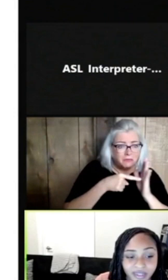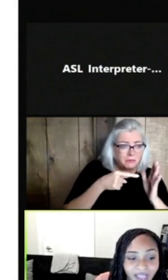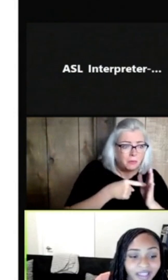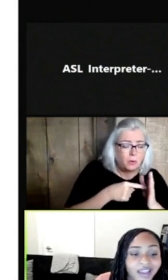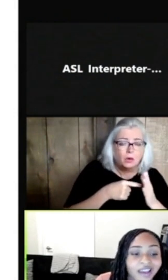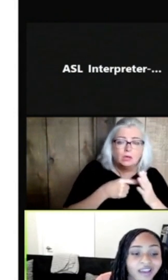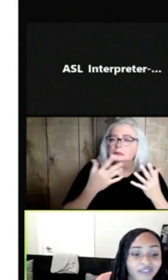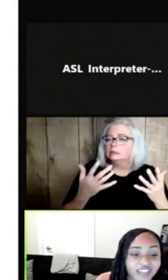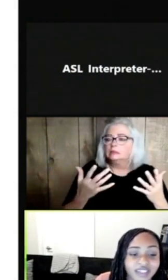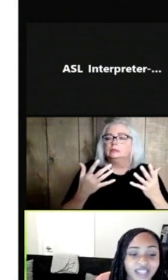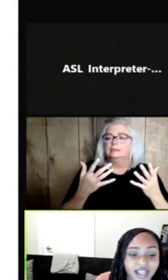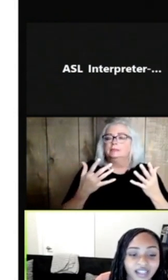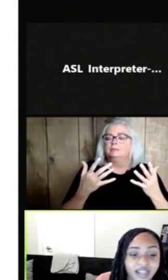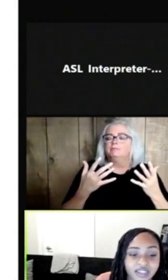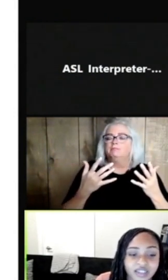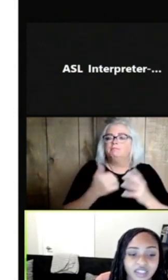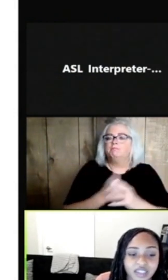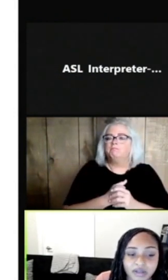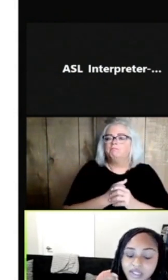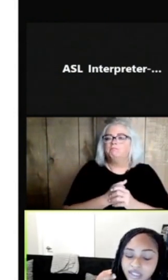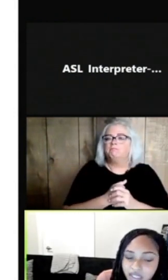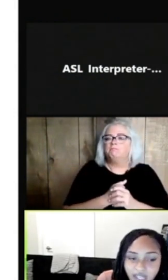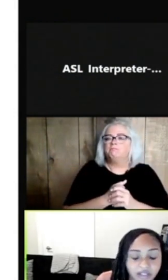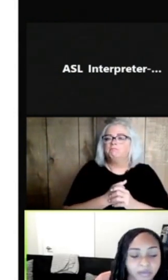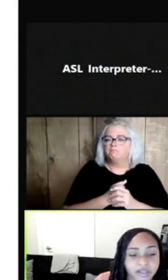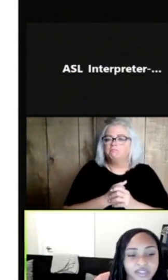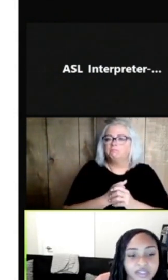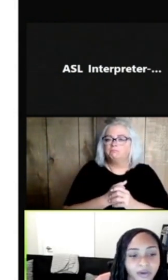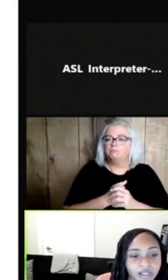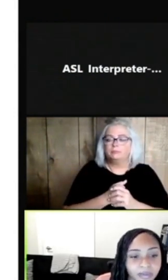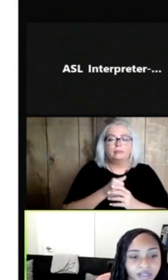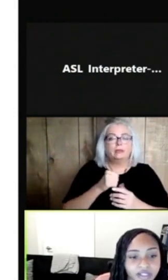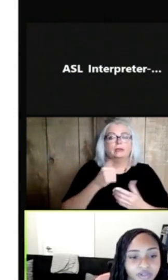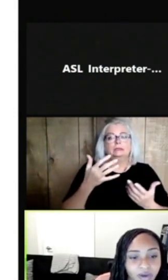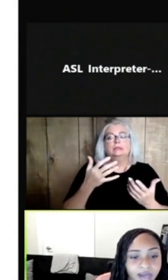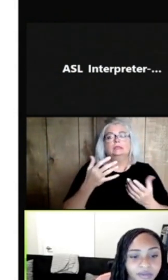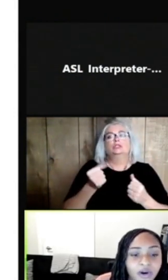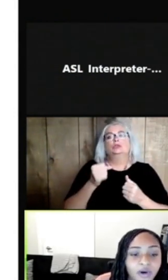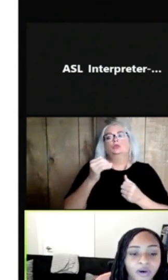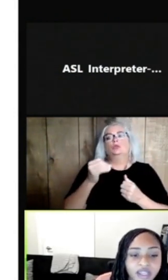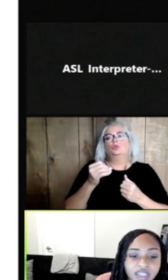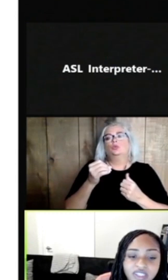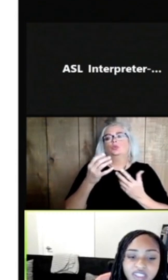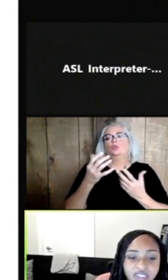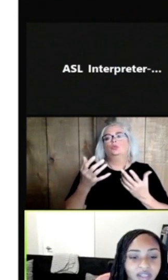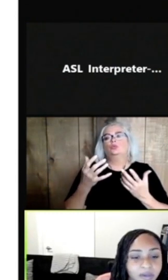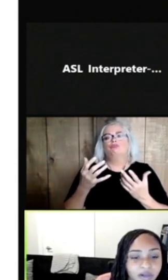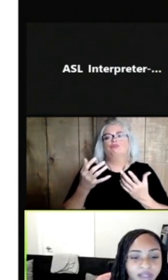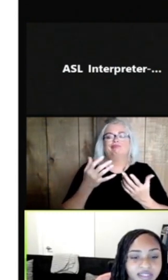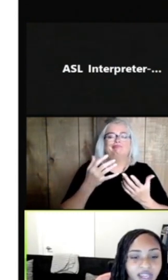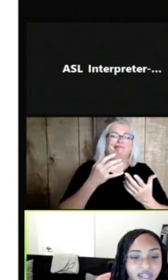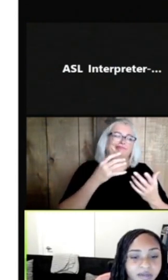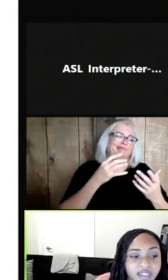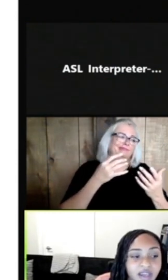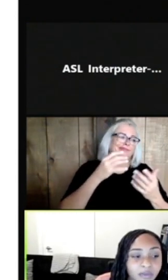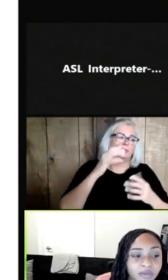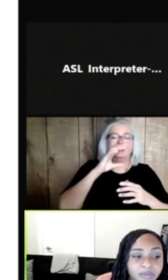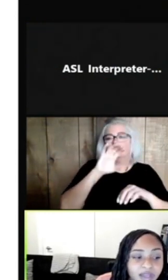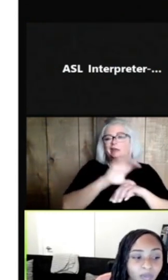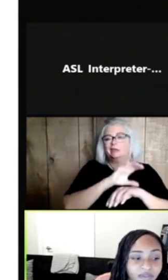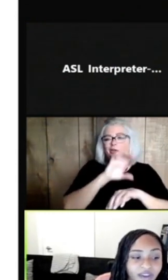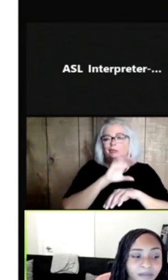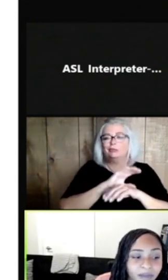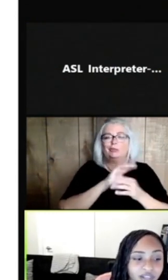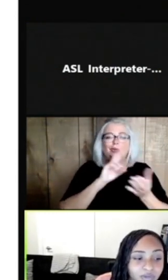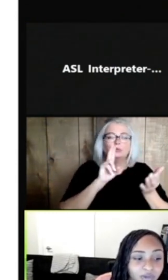extreme lack in vaccines allocated to these communities, as Dr. Brunson so eloquently described, or inconsistent computer-based signups, which